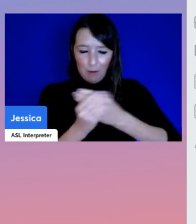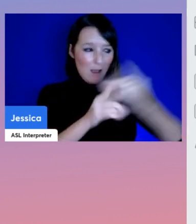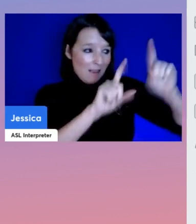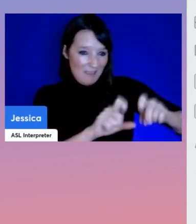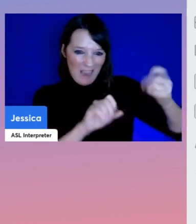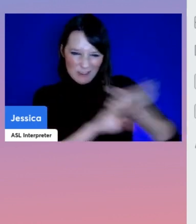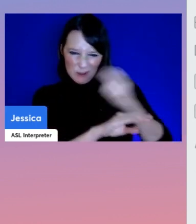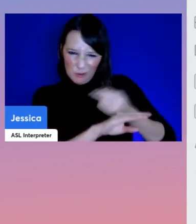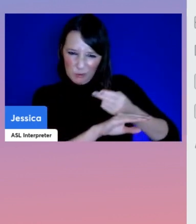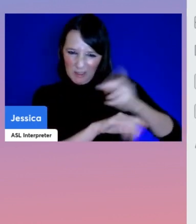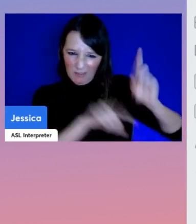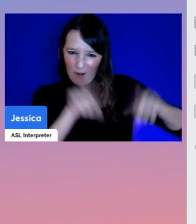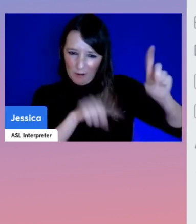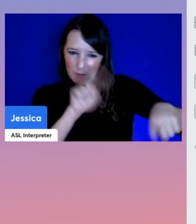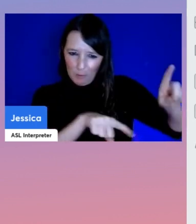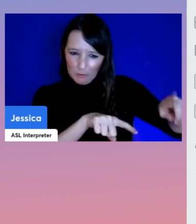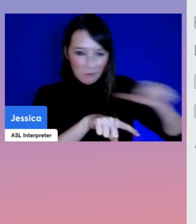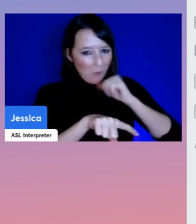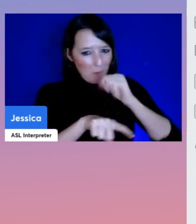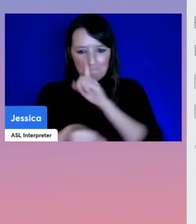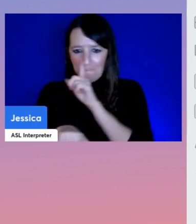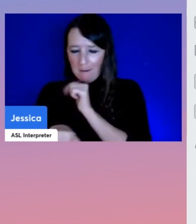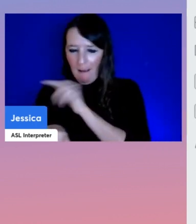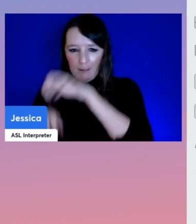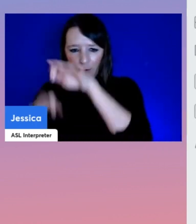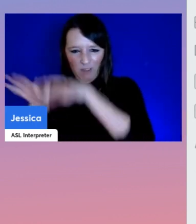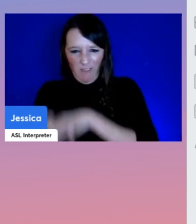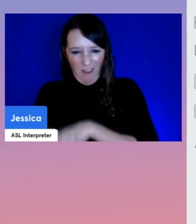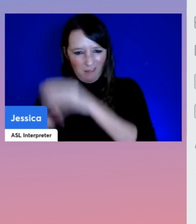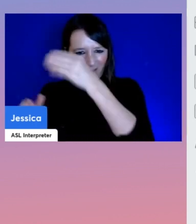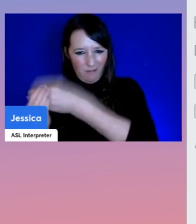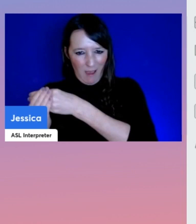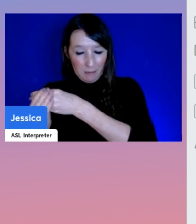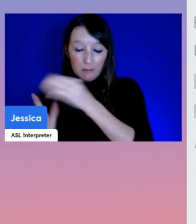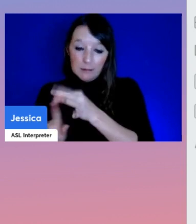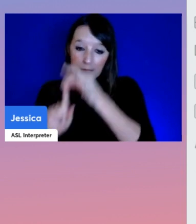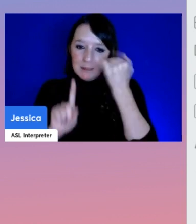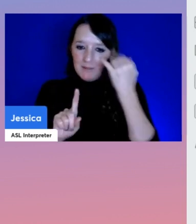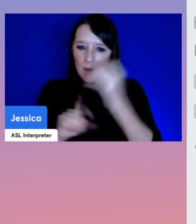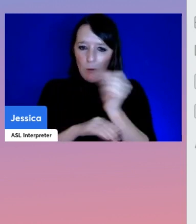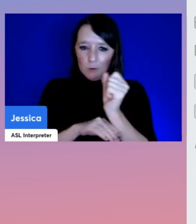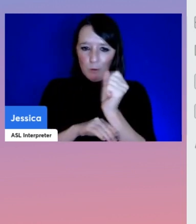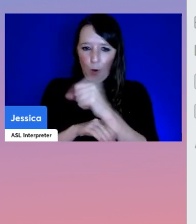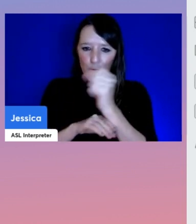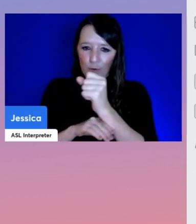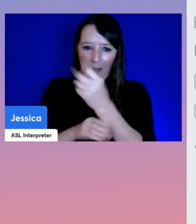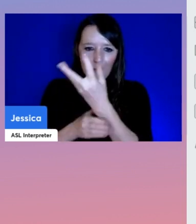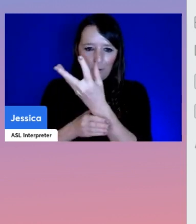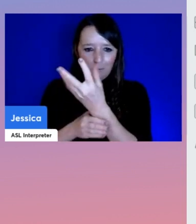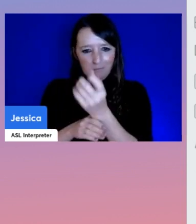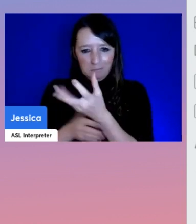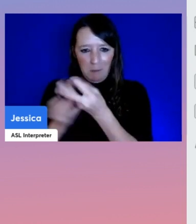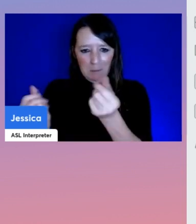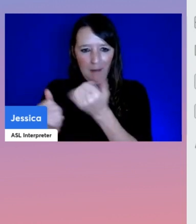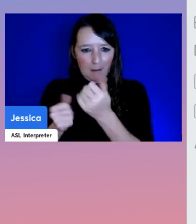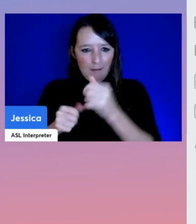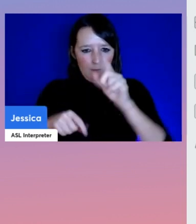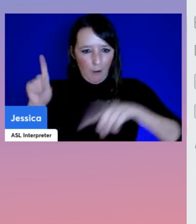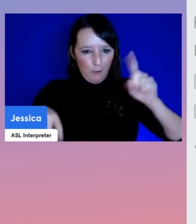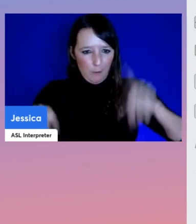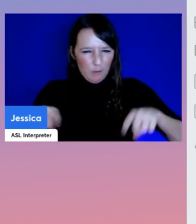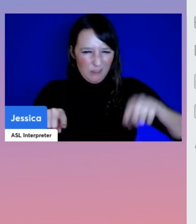define them in my test file, except if I want to override any values, for instance, like I do here.